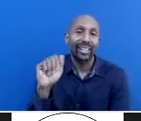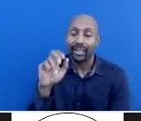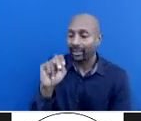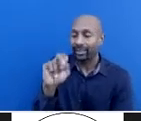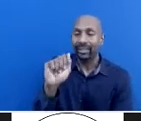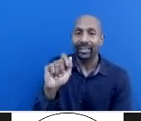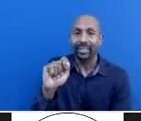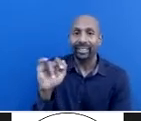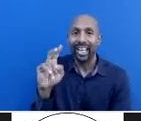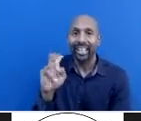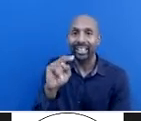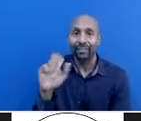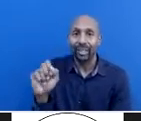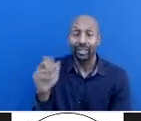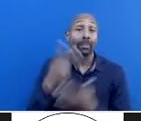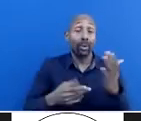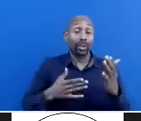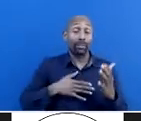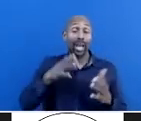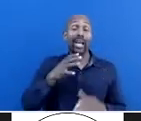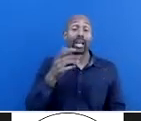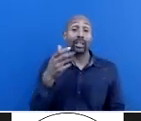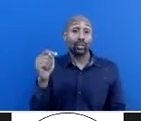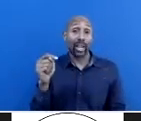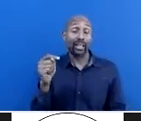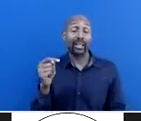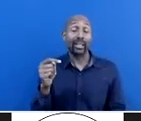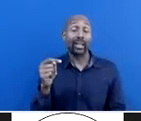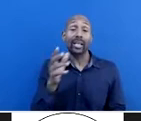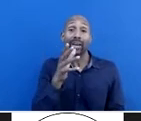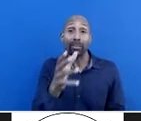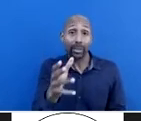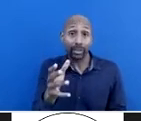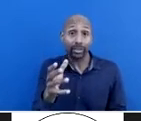my grandmothers on my father's side are half Seminole.